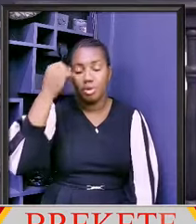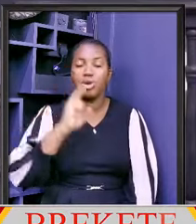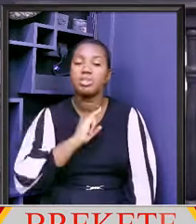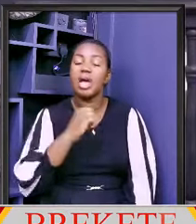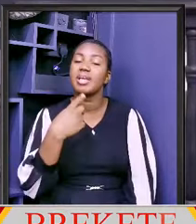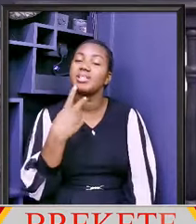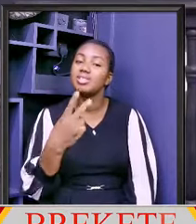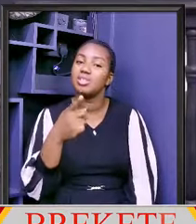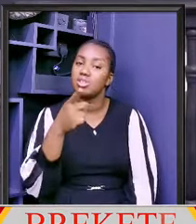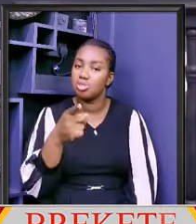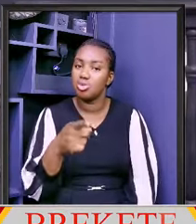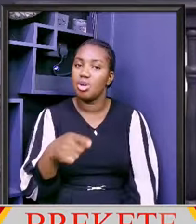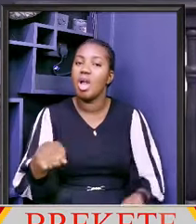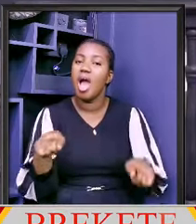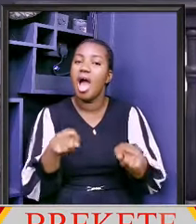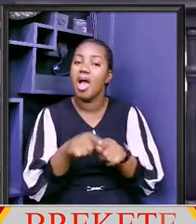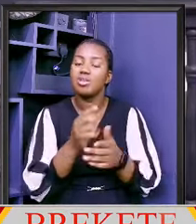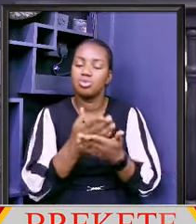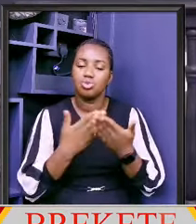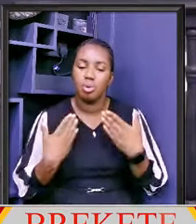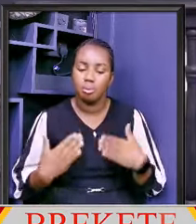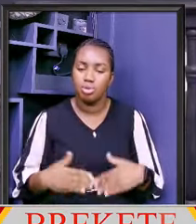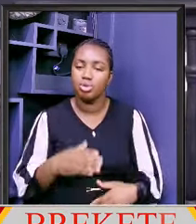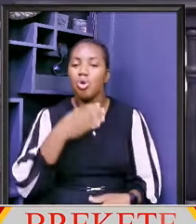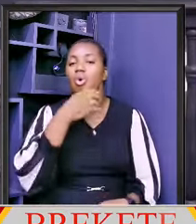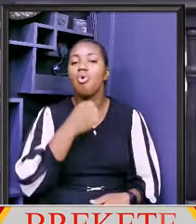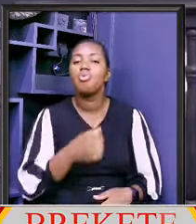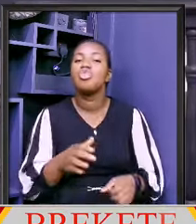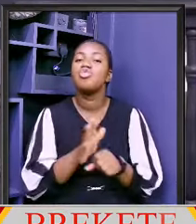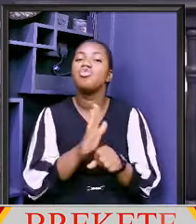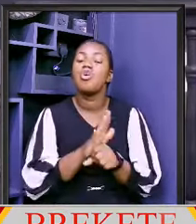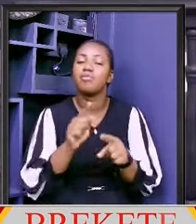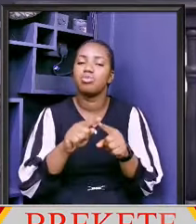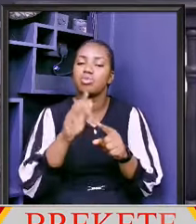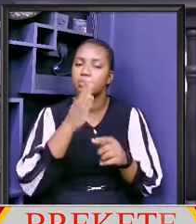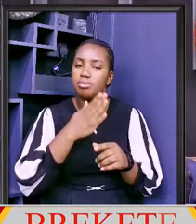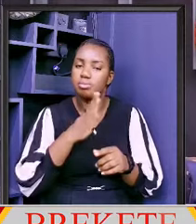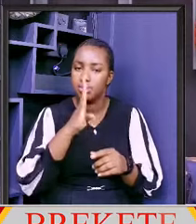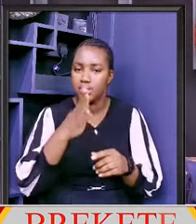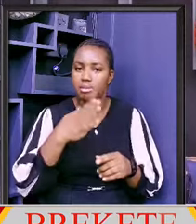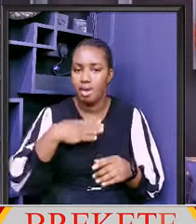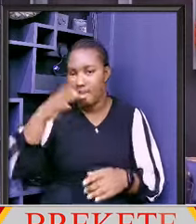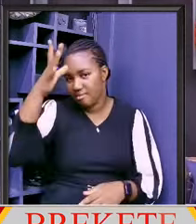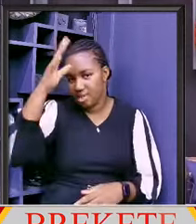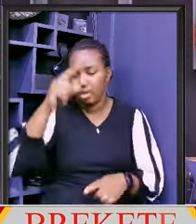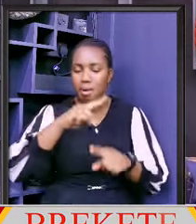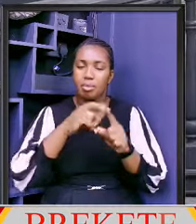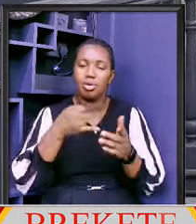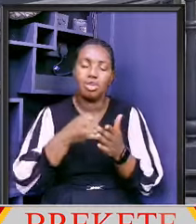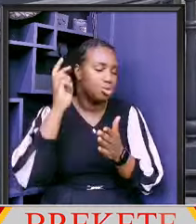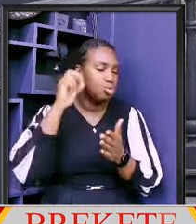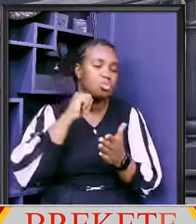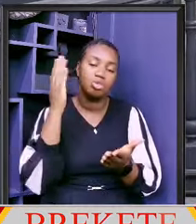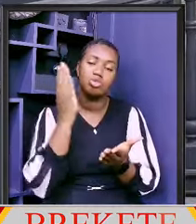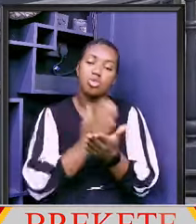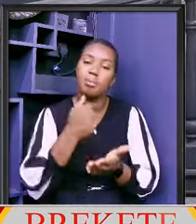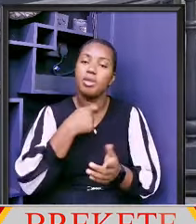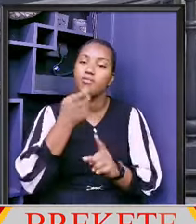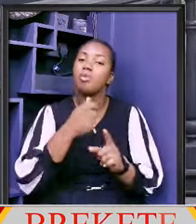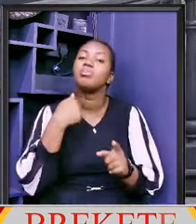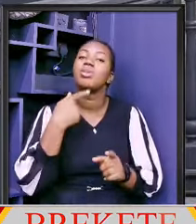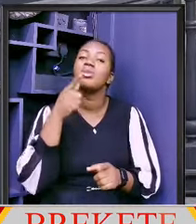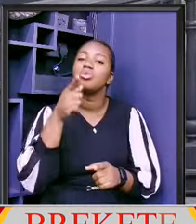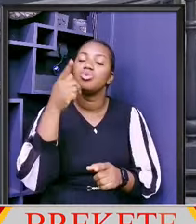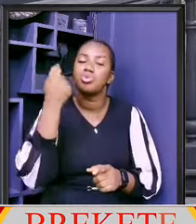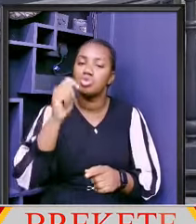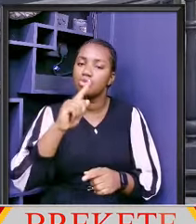you as someone that is old enough to be my father. Thank you very much. But that does not stop me from telling you the truth. Okay, yeah. You are here as